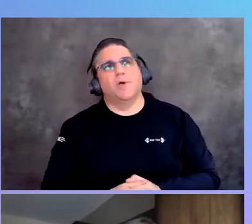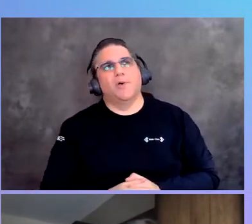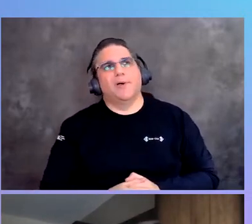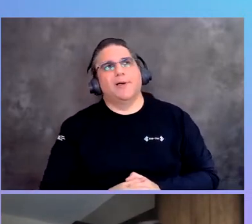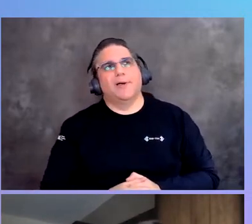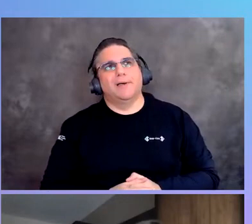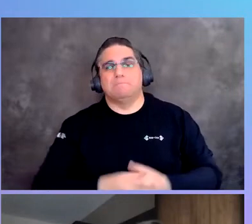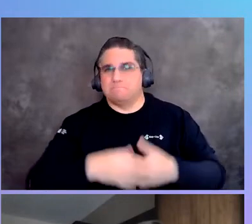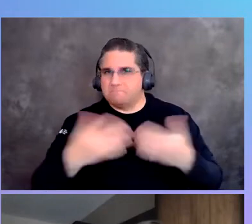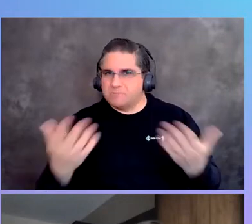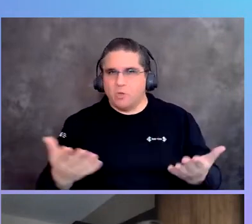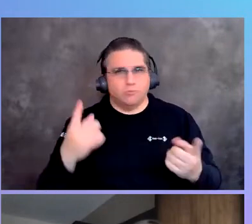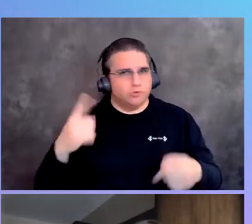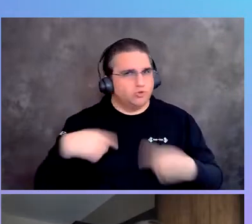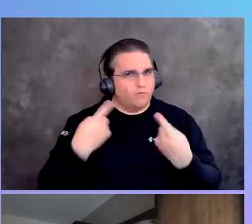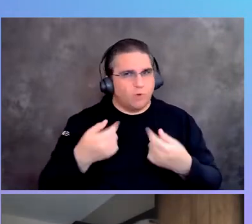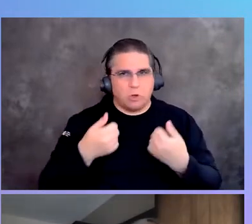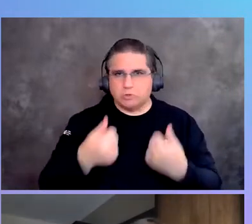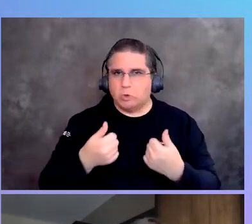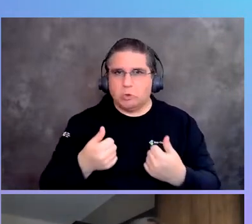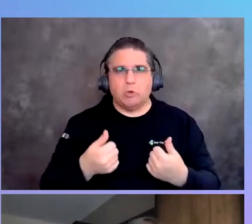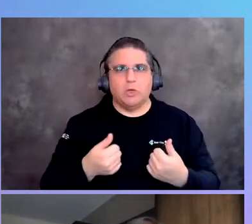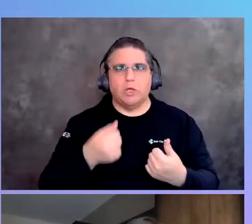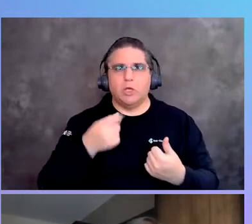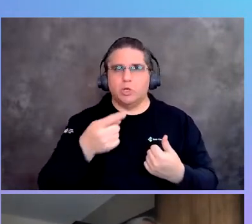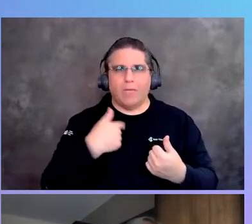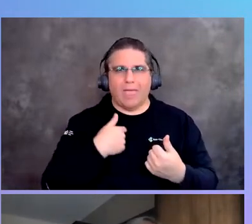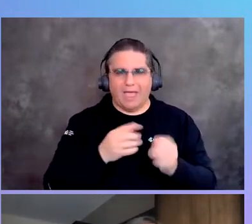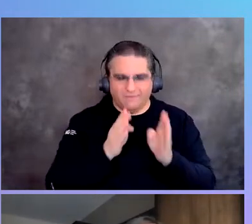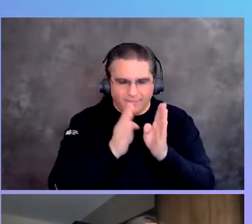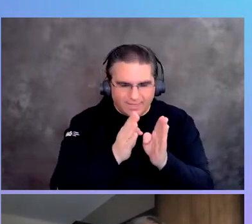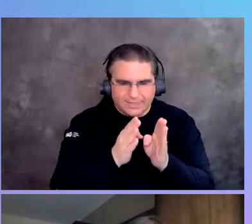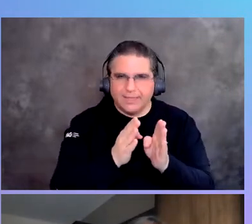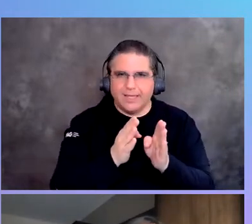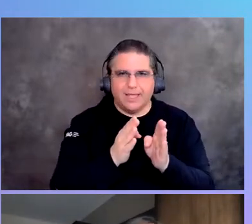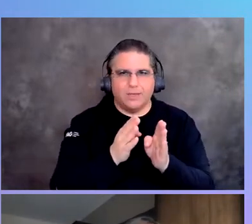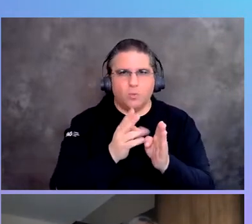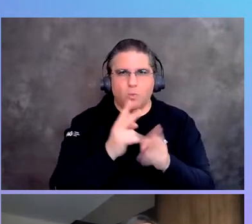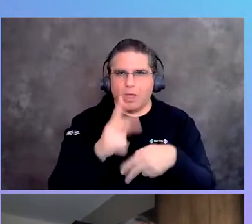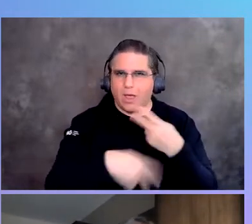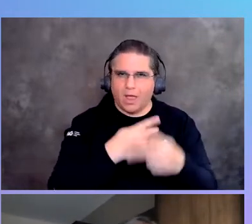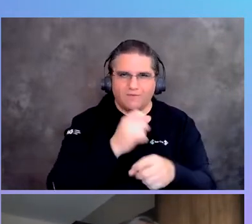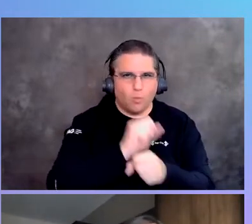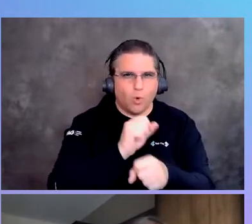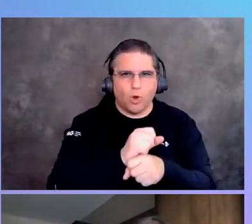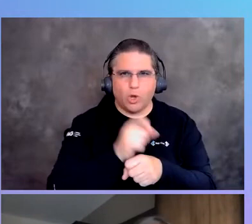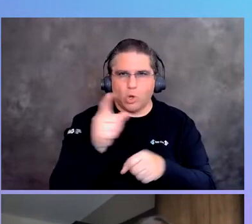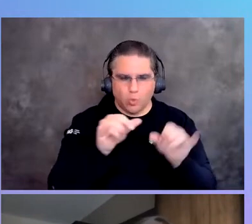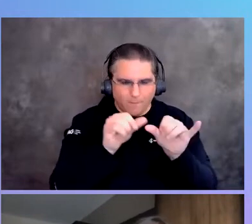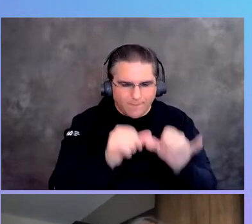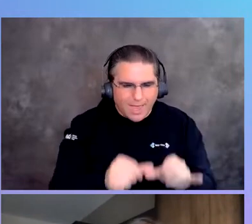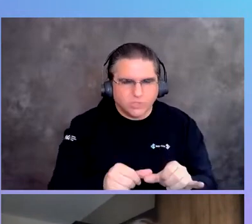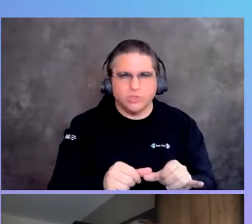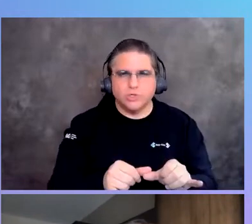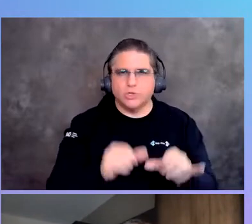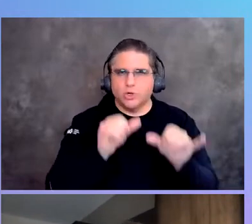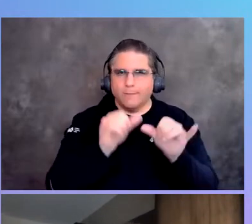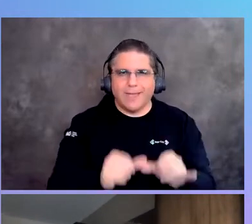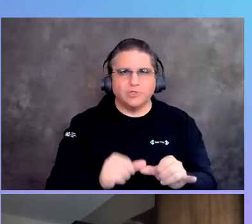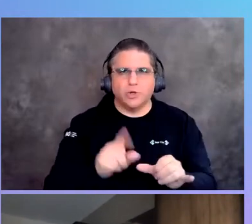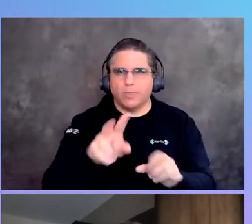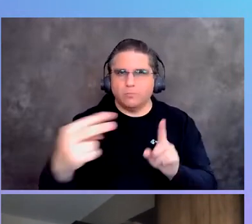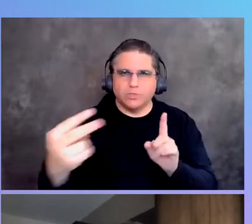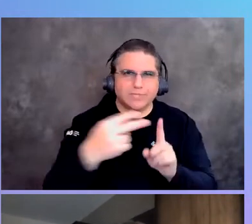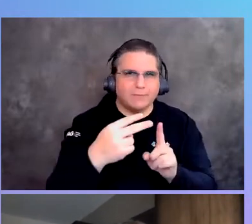you measured a certain piece of work, or you measured perception once.